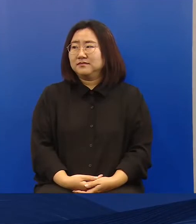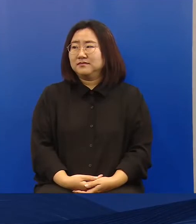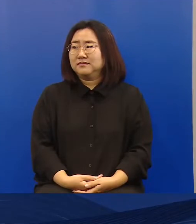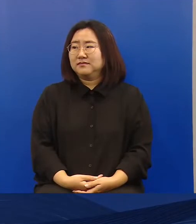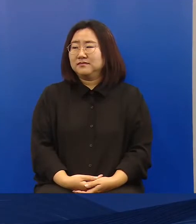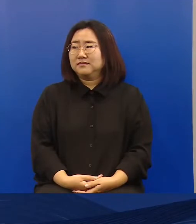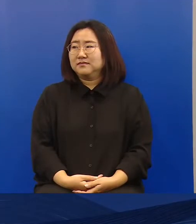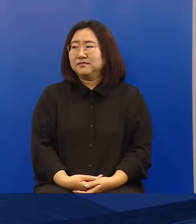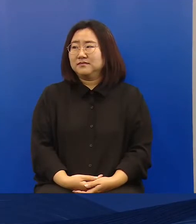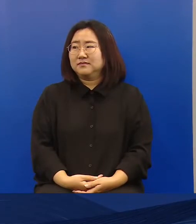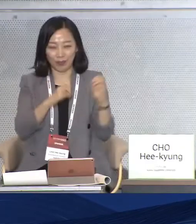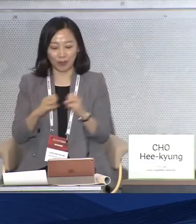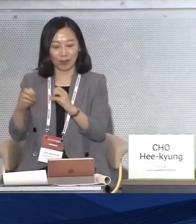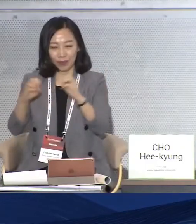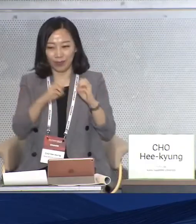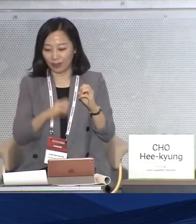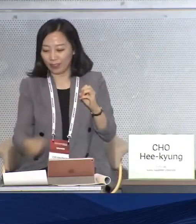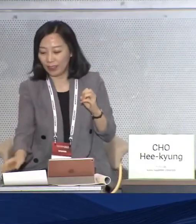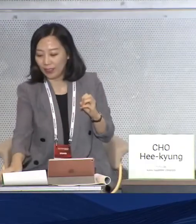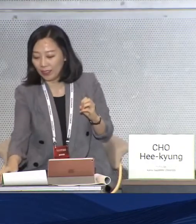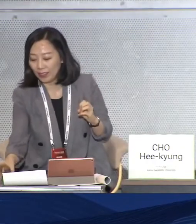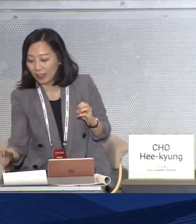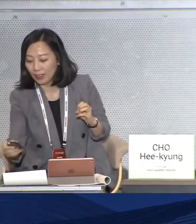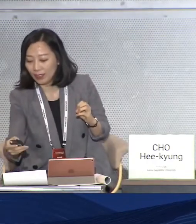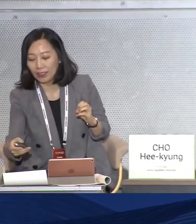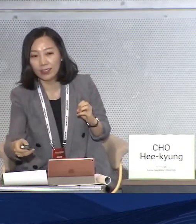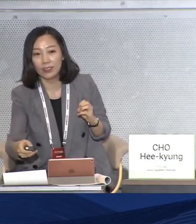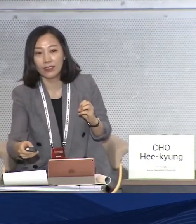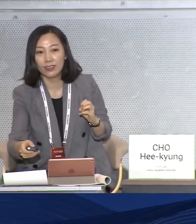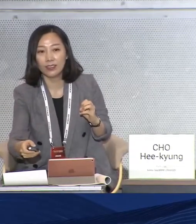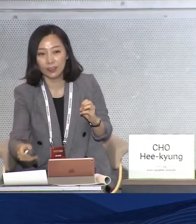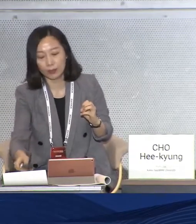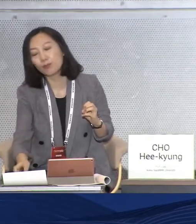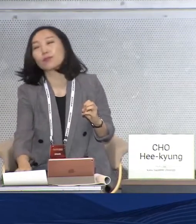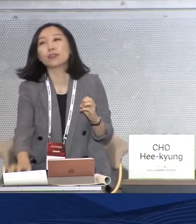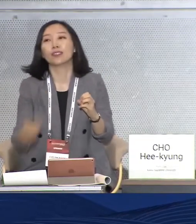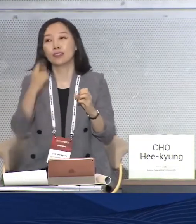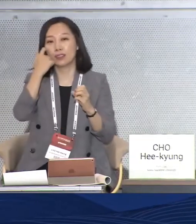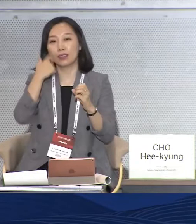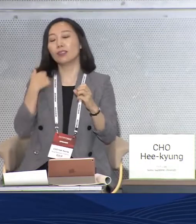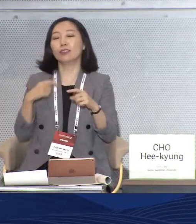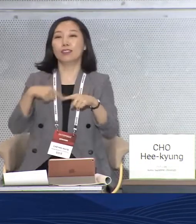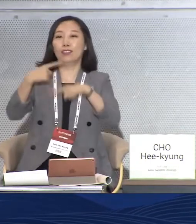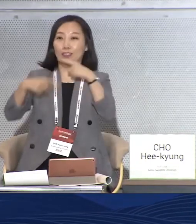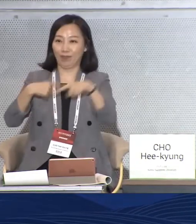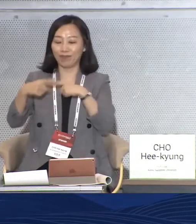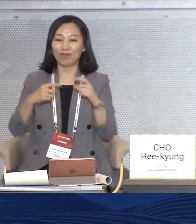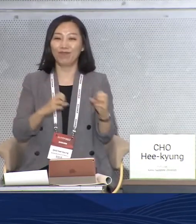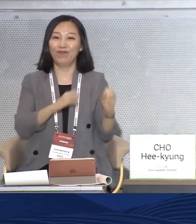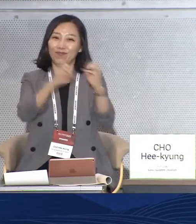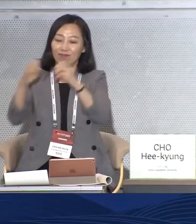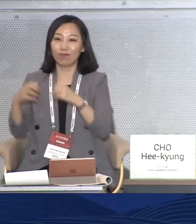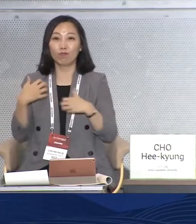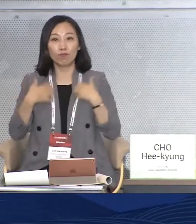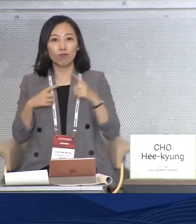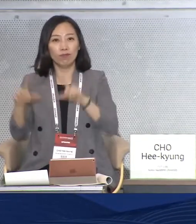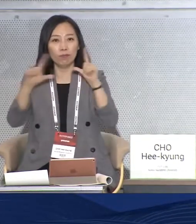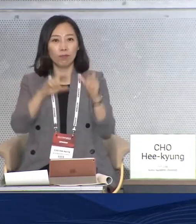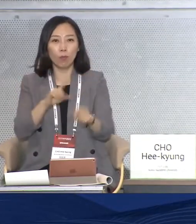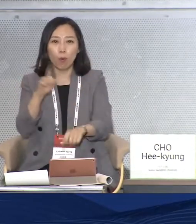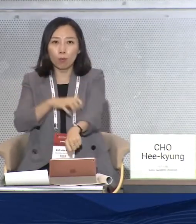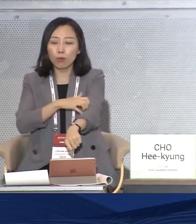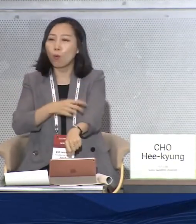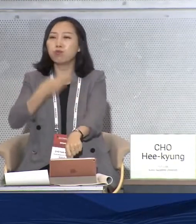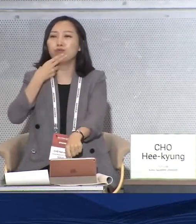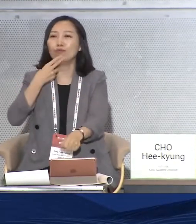So in our society, the easiest means to communicate is actually sign